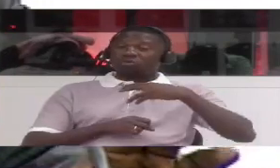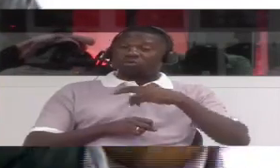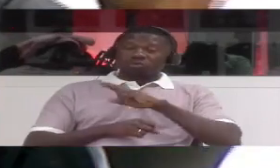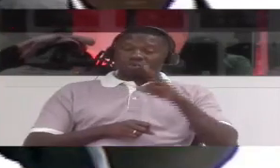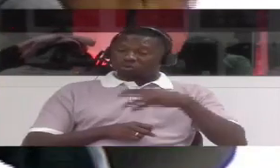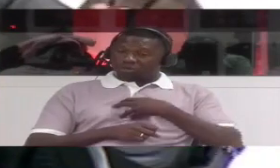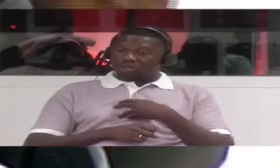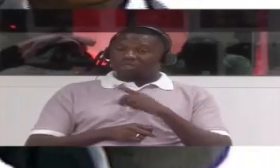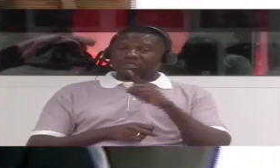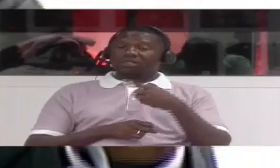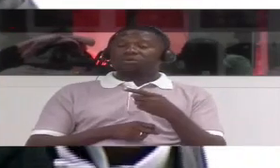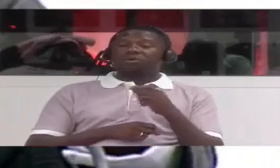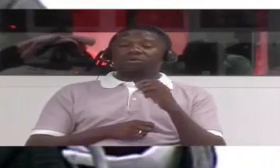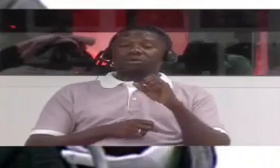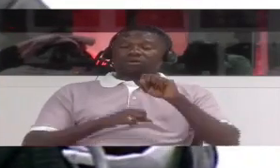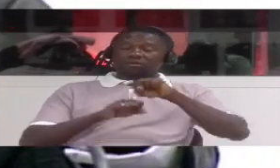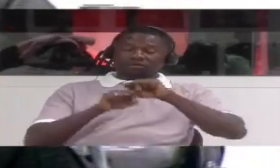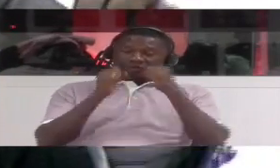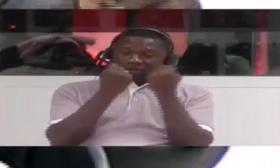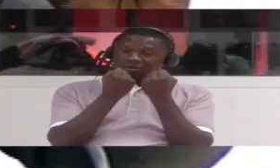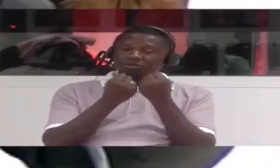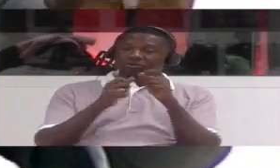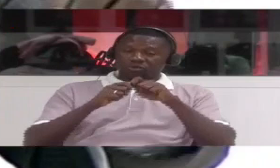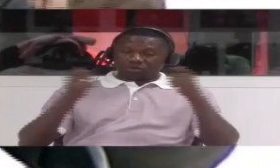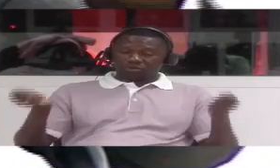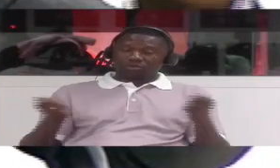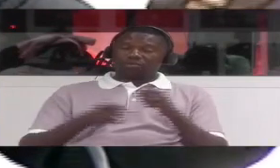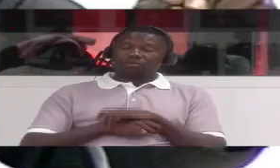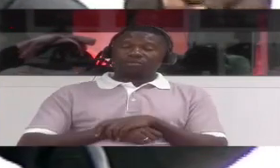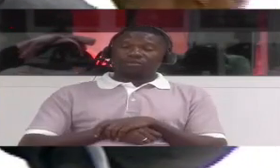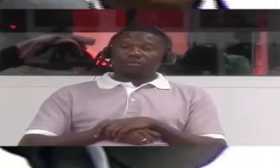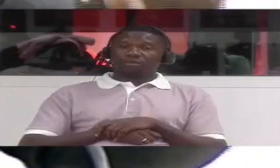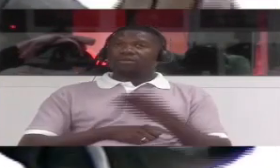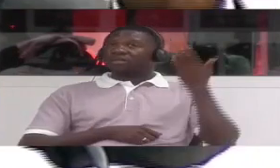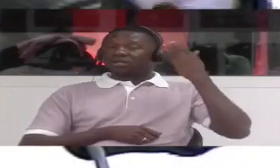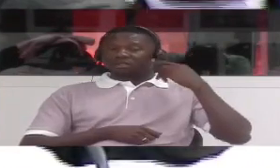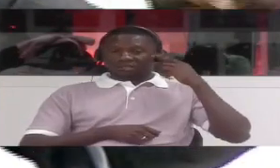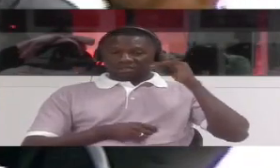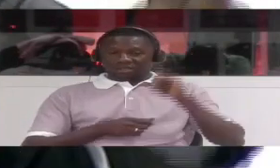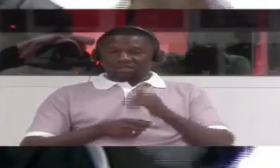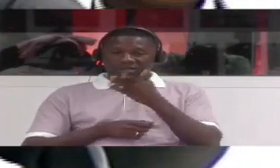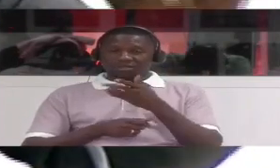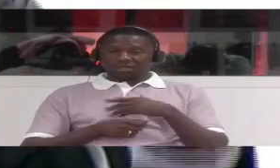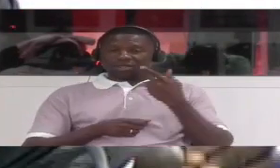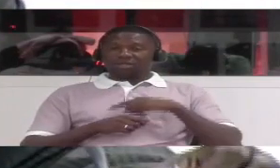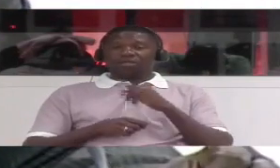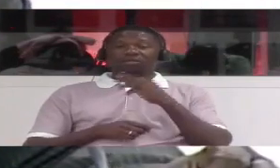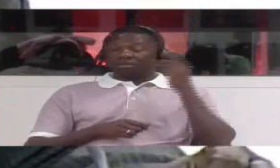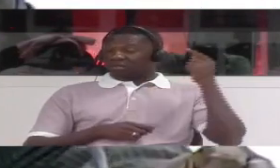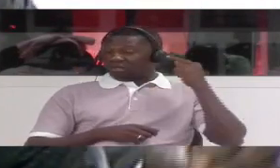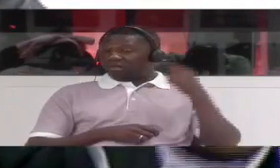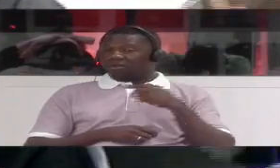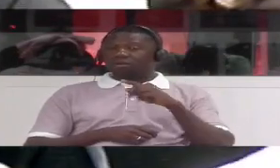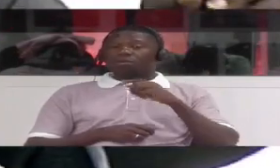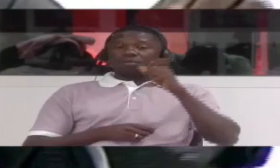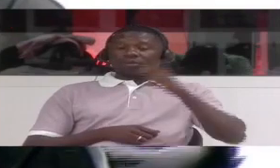newspaper at bobu nak comme nimako waxe that yeah as I said ñun deg deg ne ki nga me mo yore freedom te def ko de bind the person who